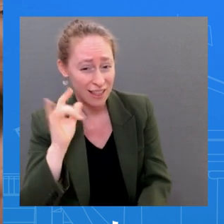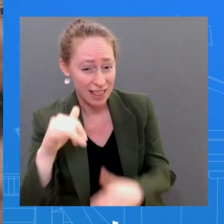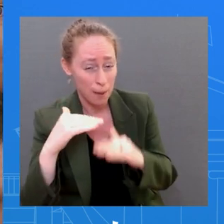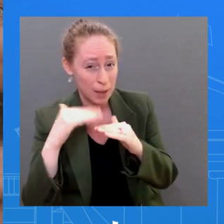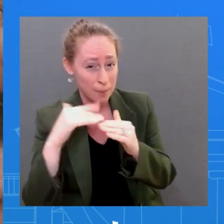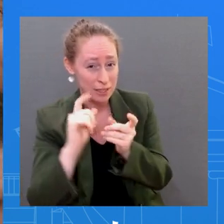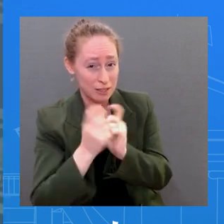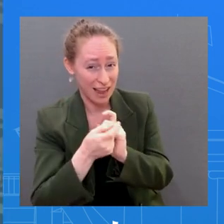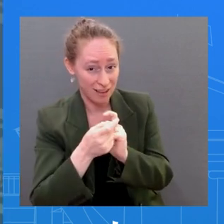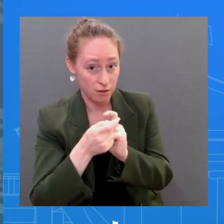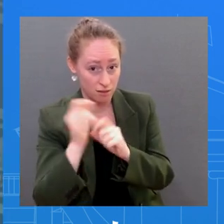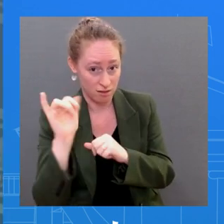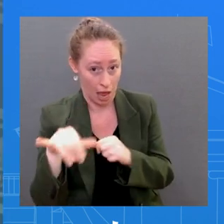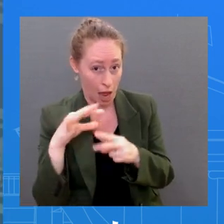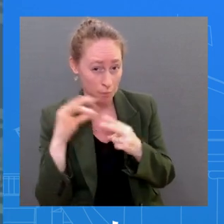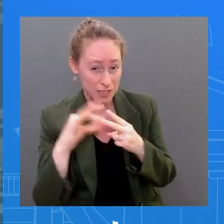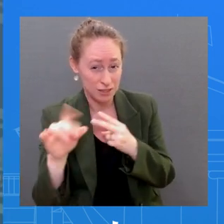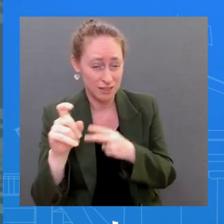it's been discussed.